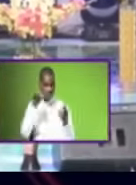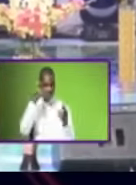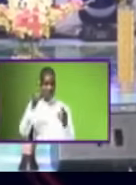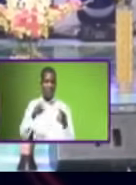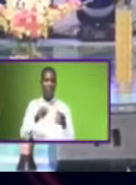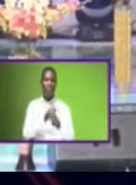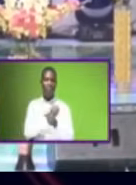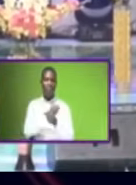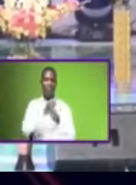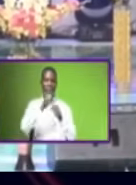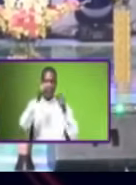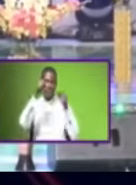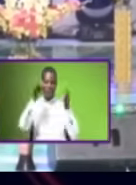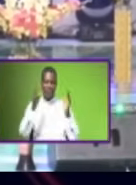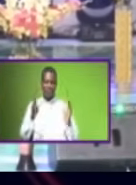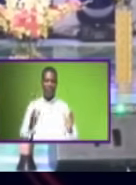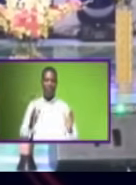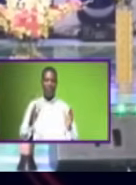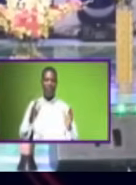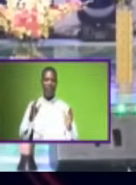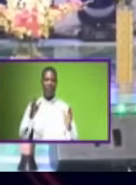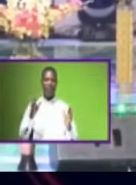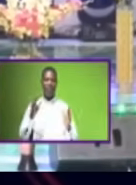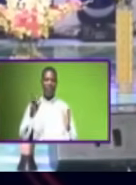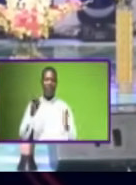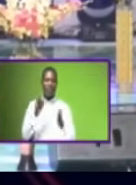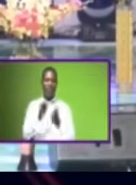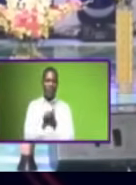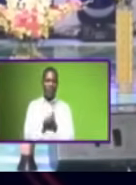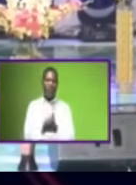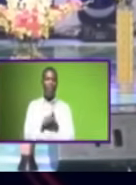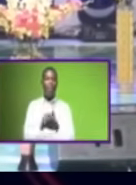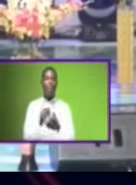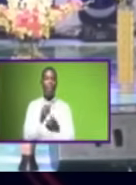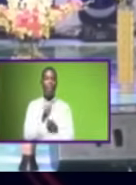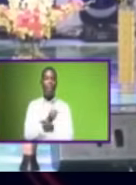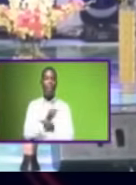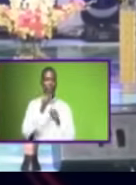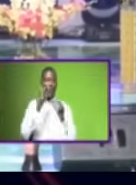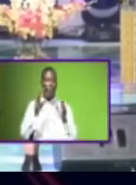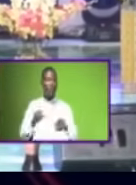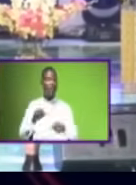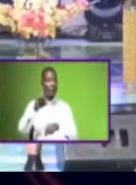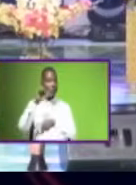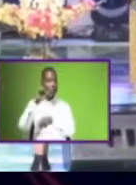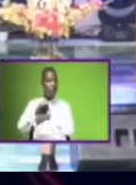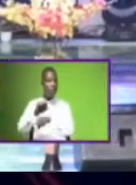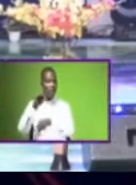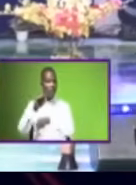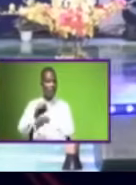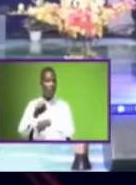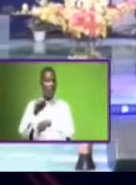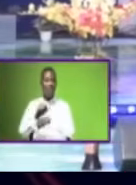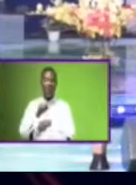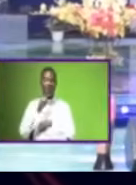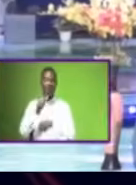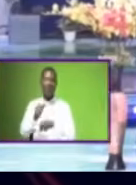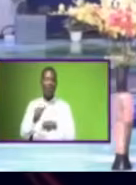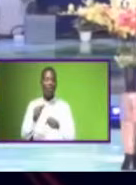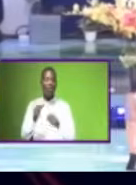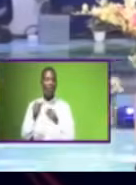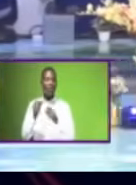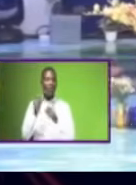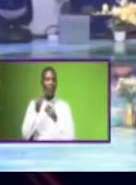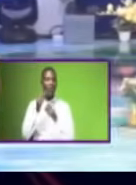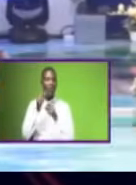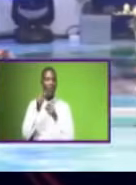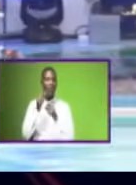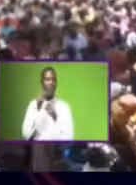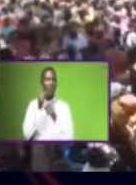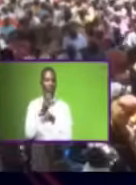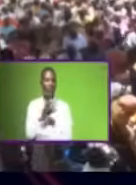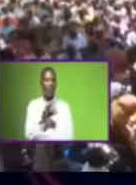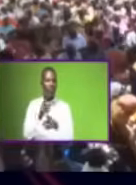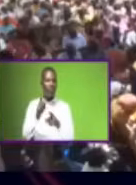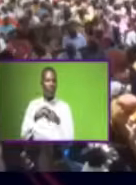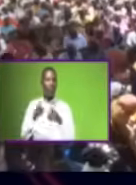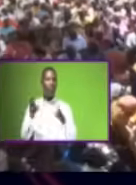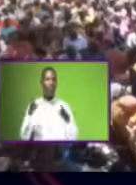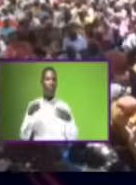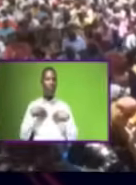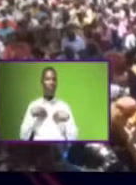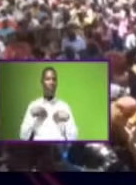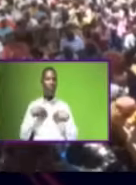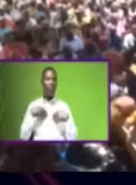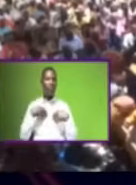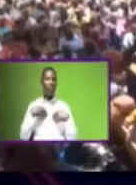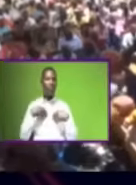no Messiah no ni nyuma padie won ye ready so won beji atum. And these people up